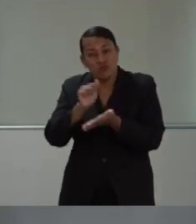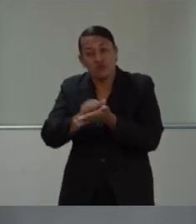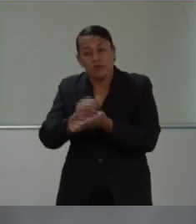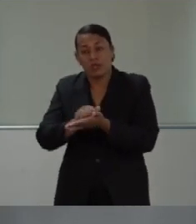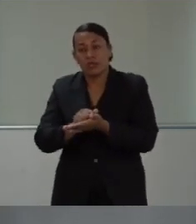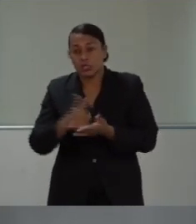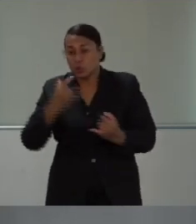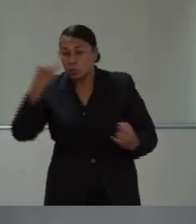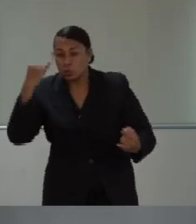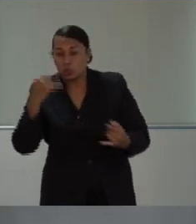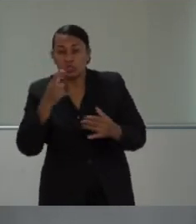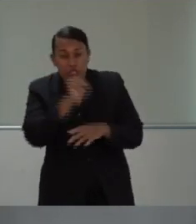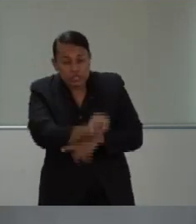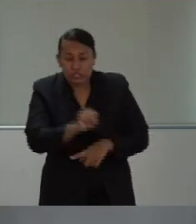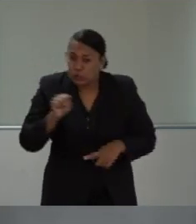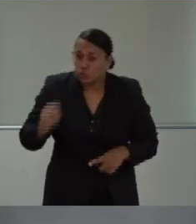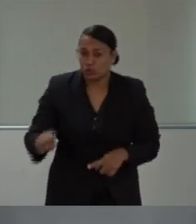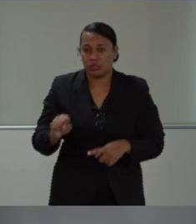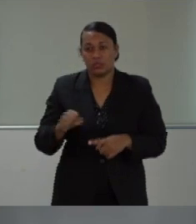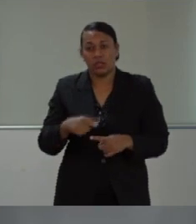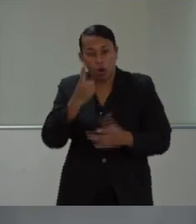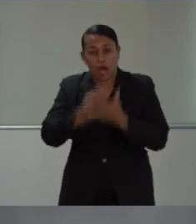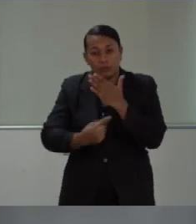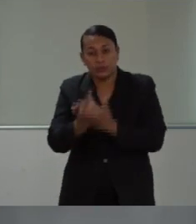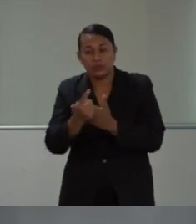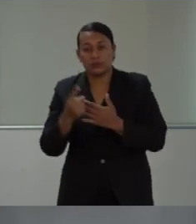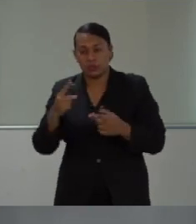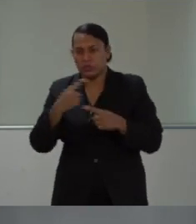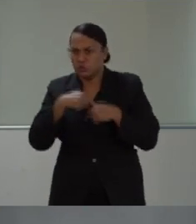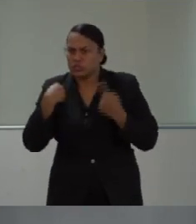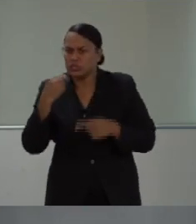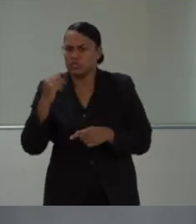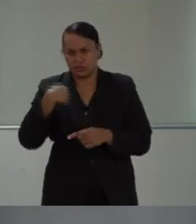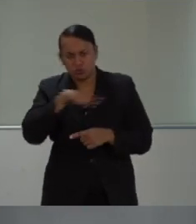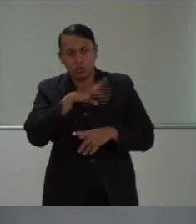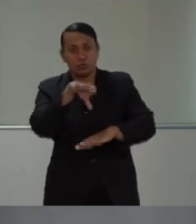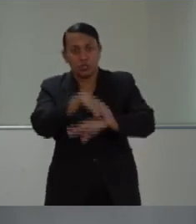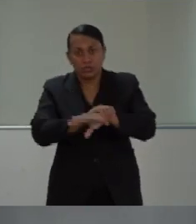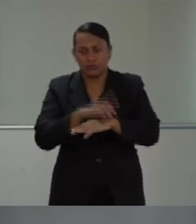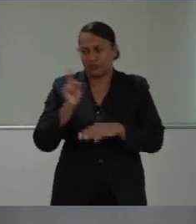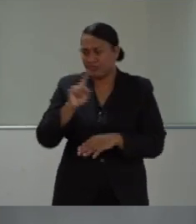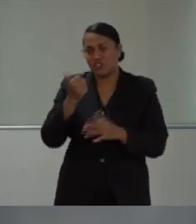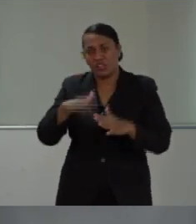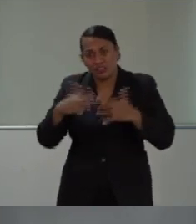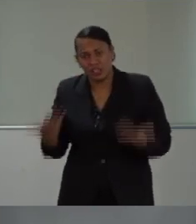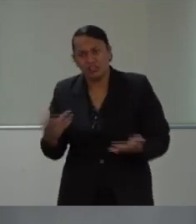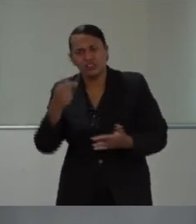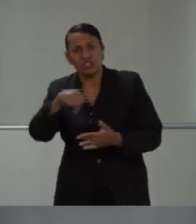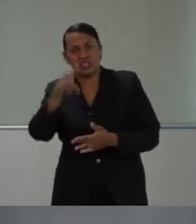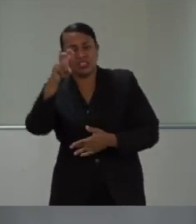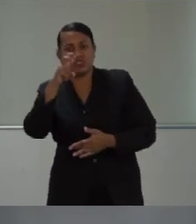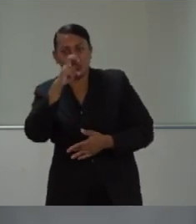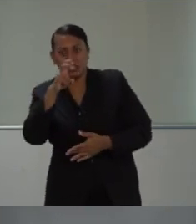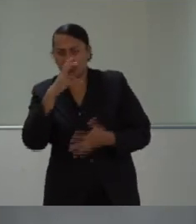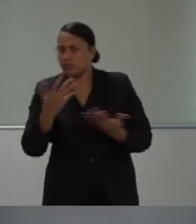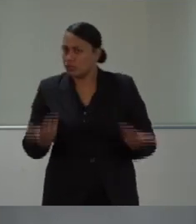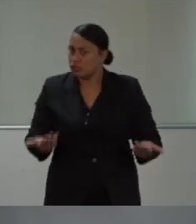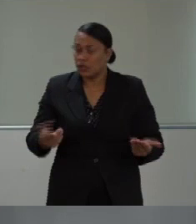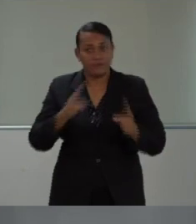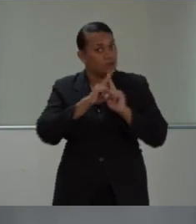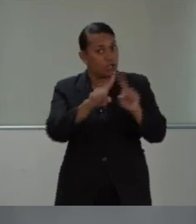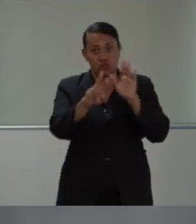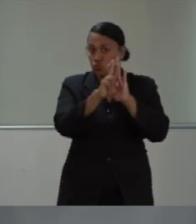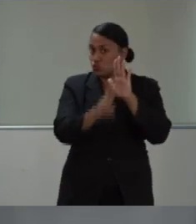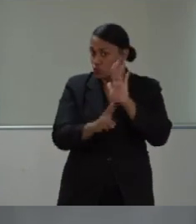dictate the posture that the police force adopts, and also with the other disciplinary services that